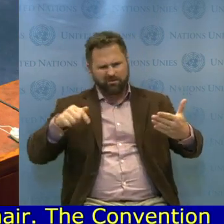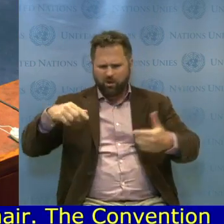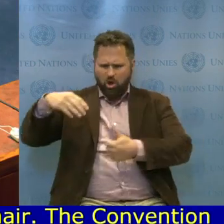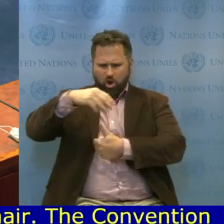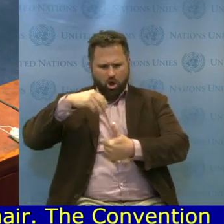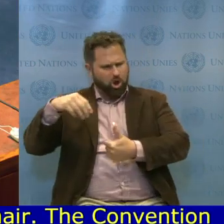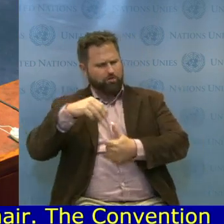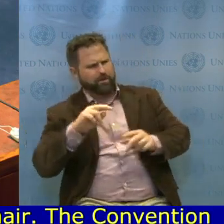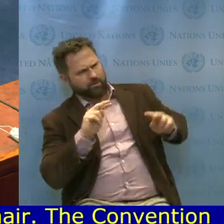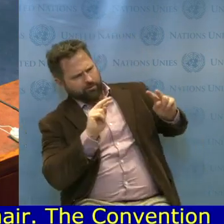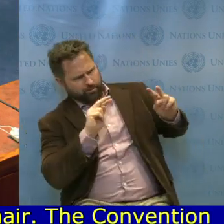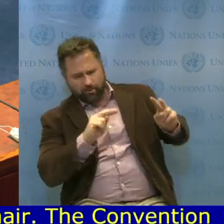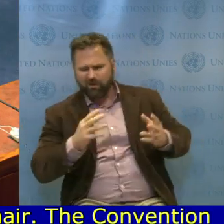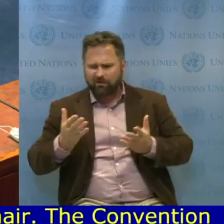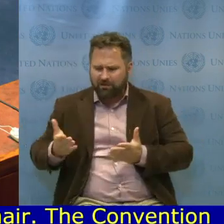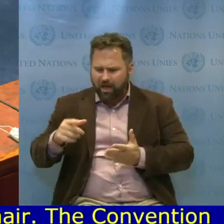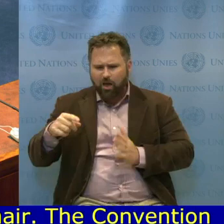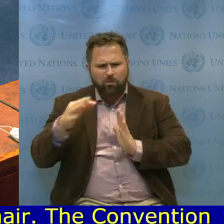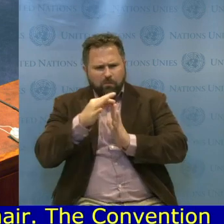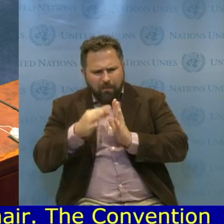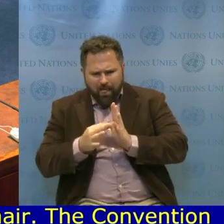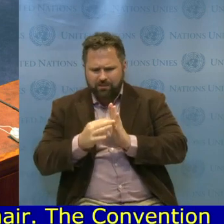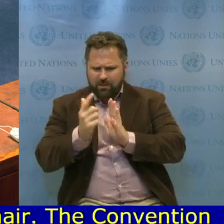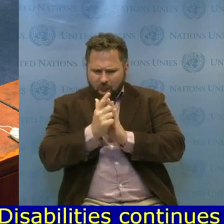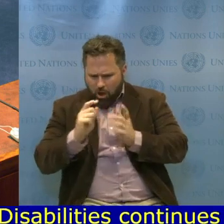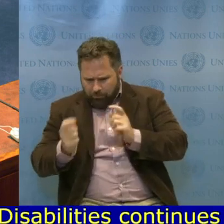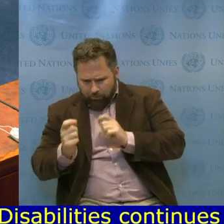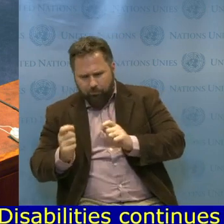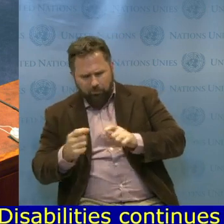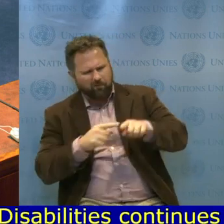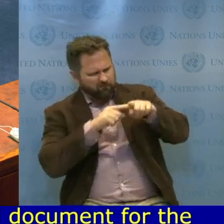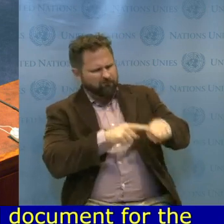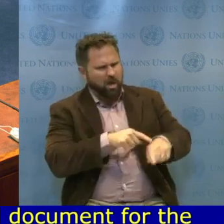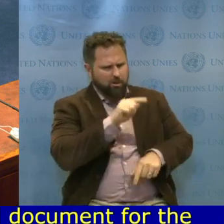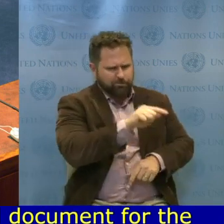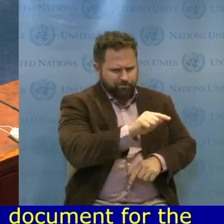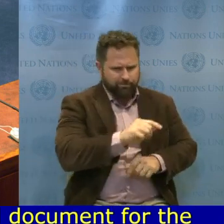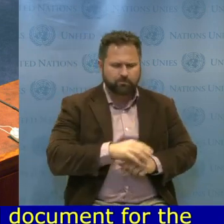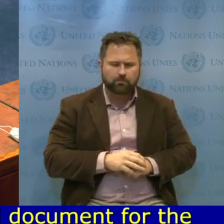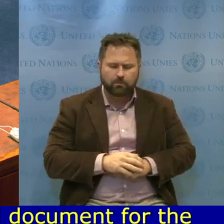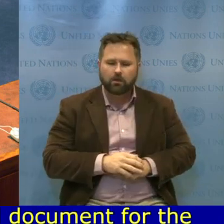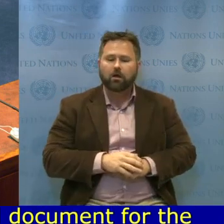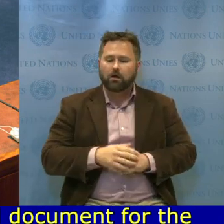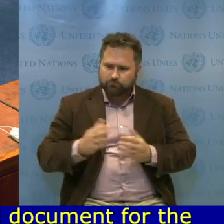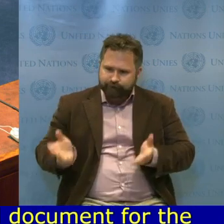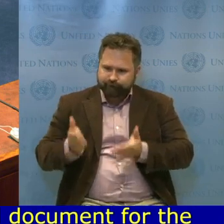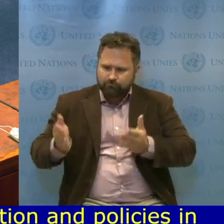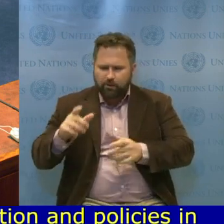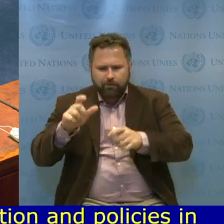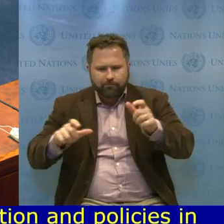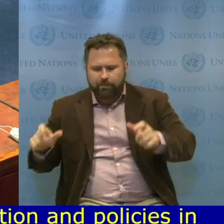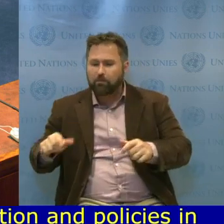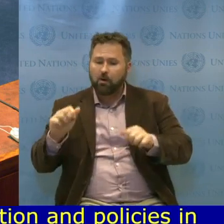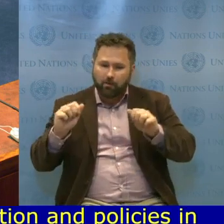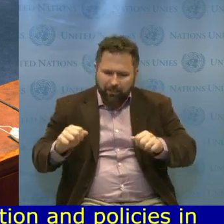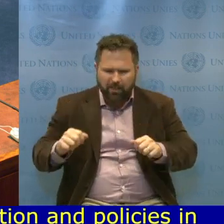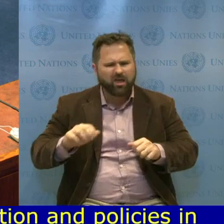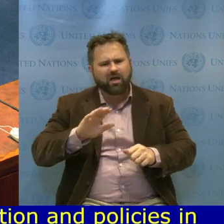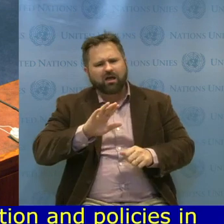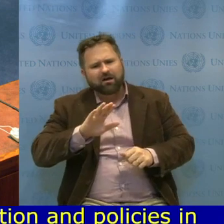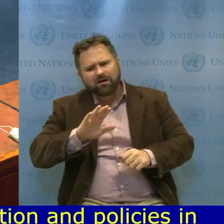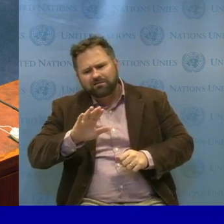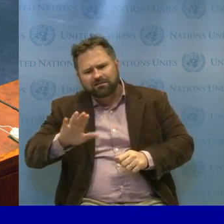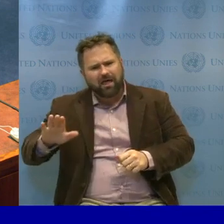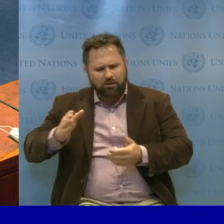its legislation and policies in this important area. Development of human potential, including protection of rights and dignity of persons with disabilities and their